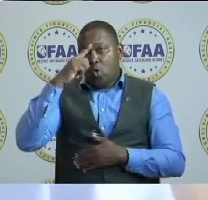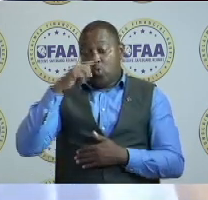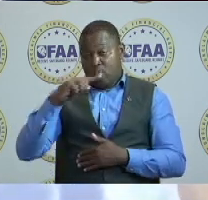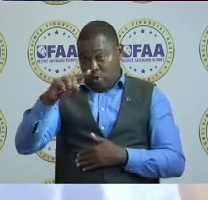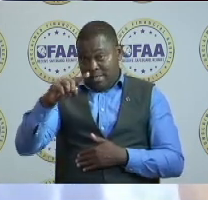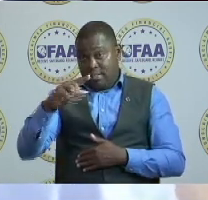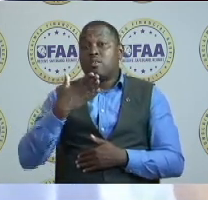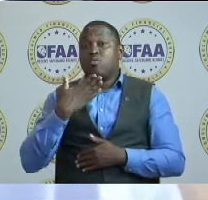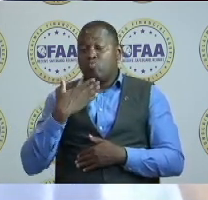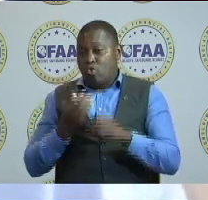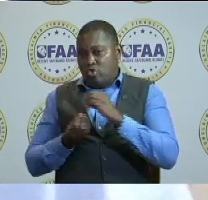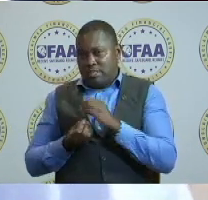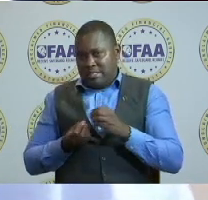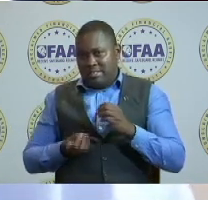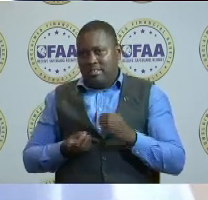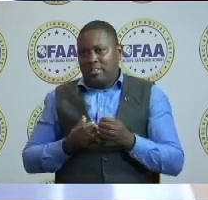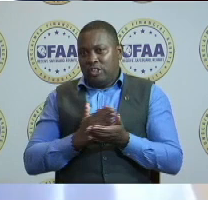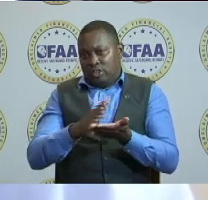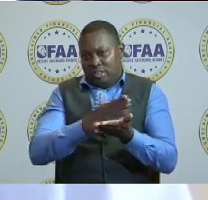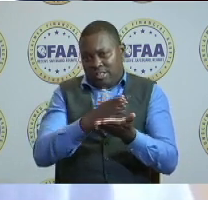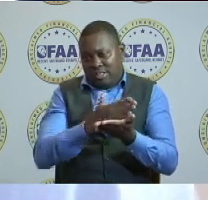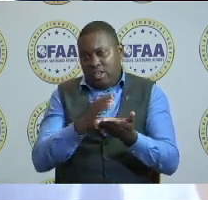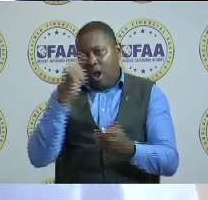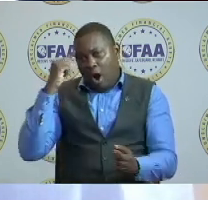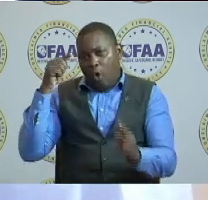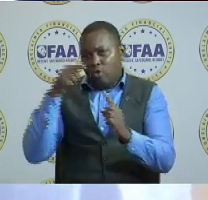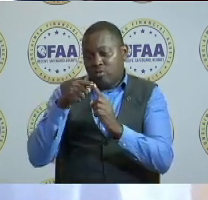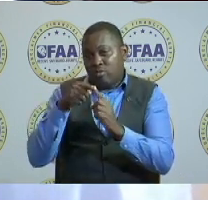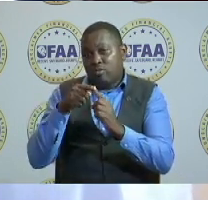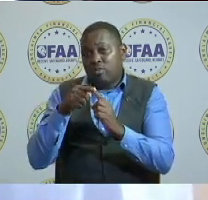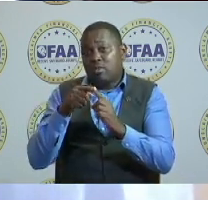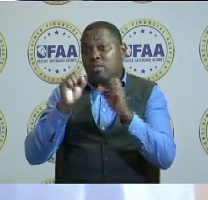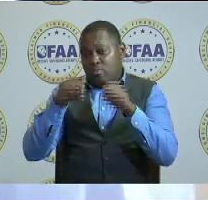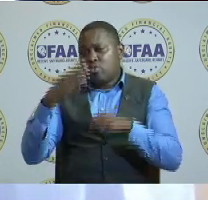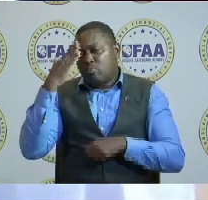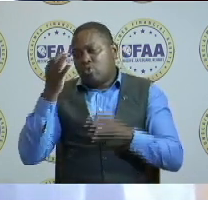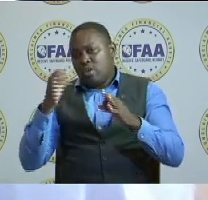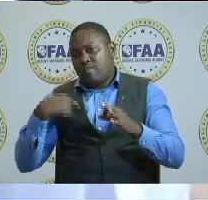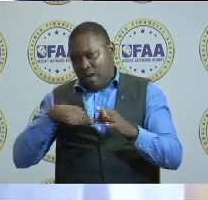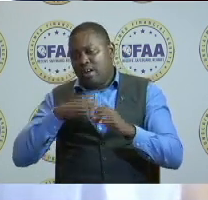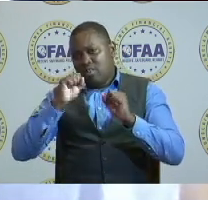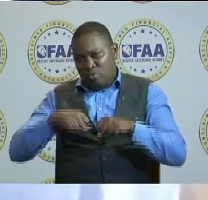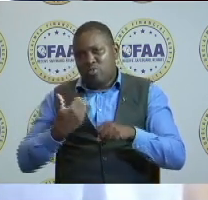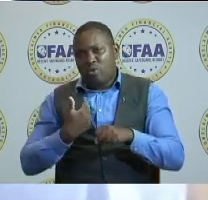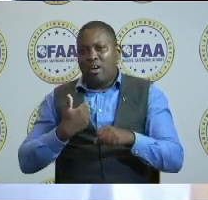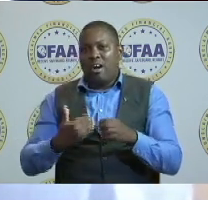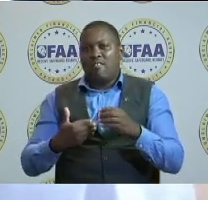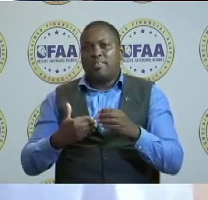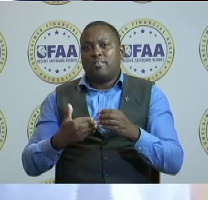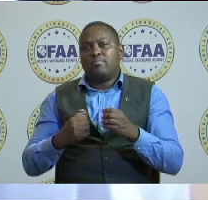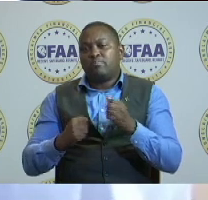highlights on the policy. I'll touch a bit on the objectives and see whether we can build some consensus